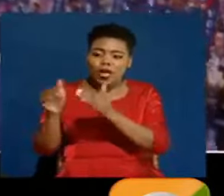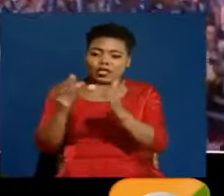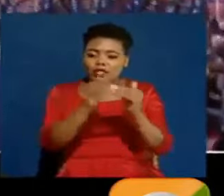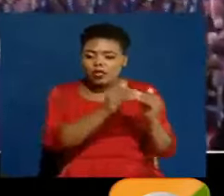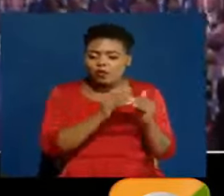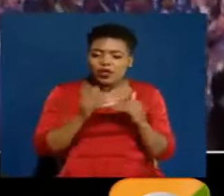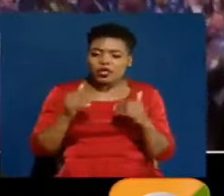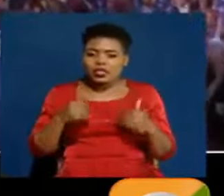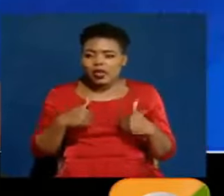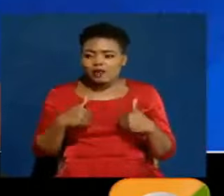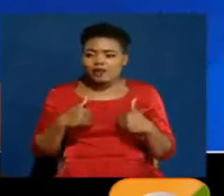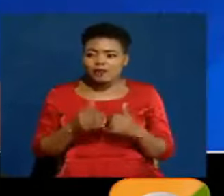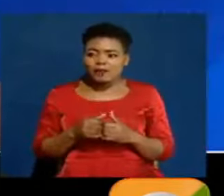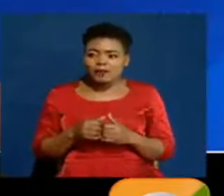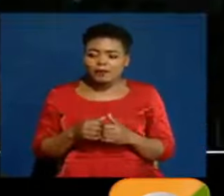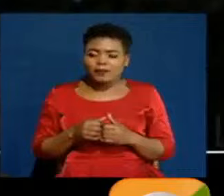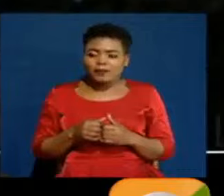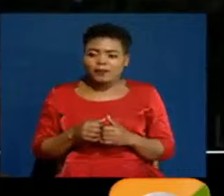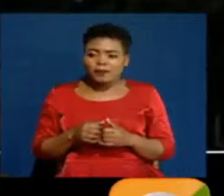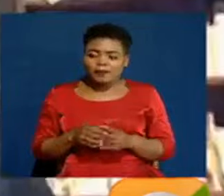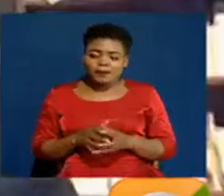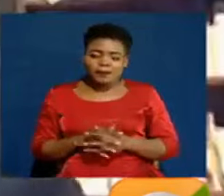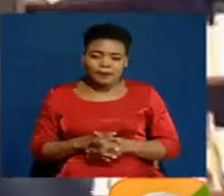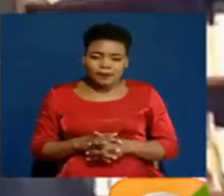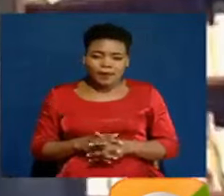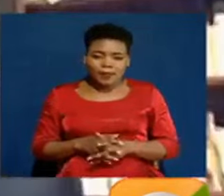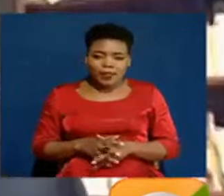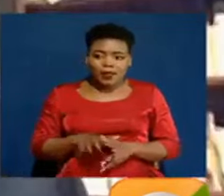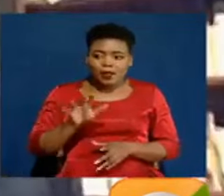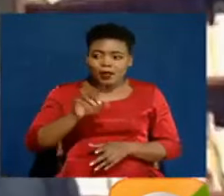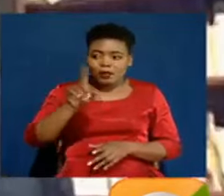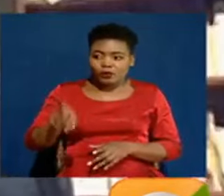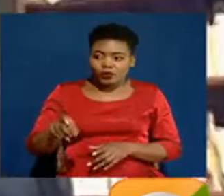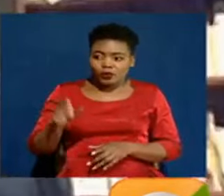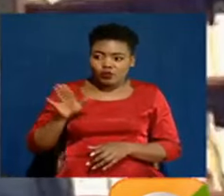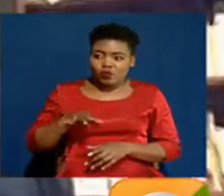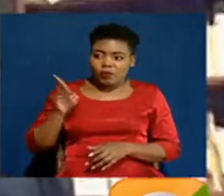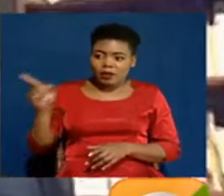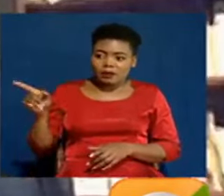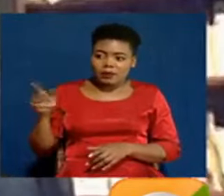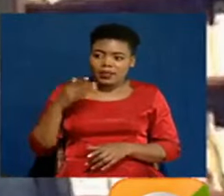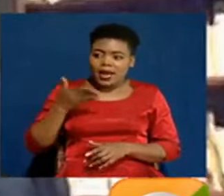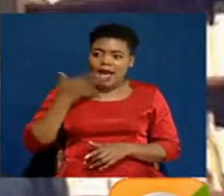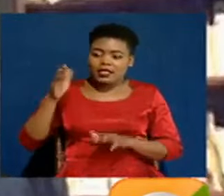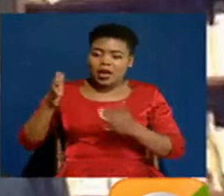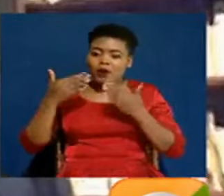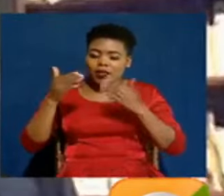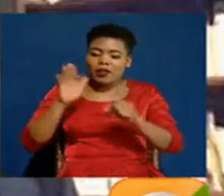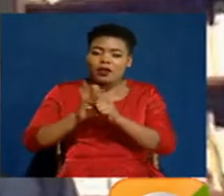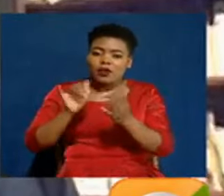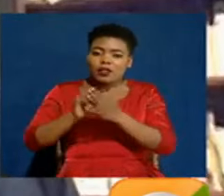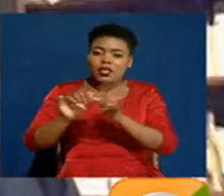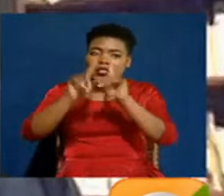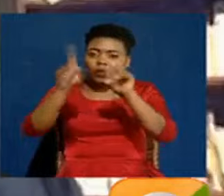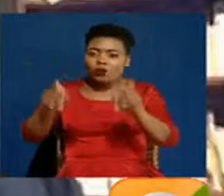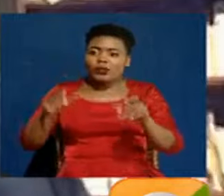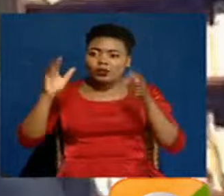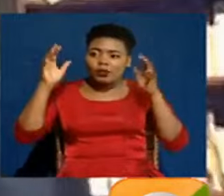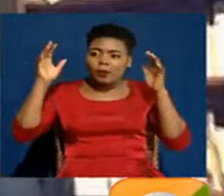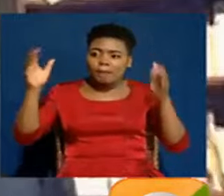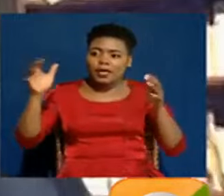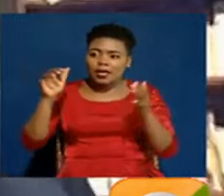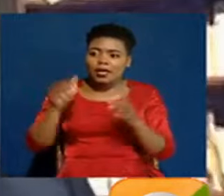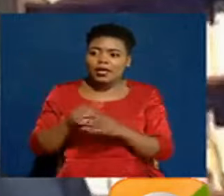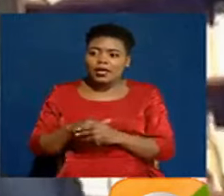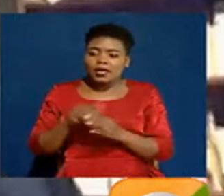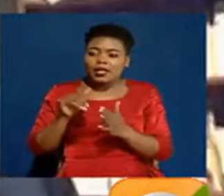Thank you again, Olivia. And this is a big question that the Center